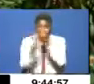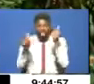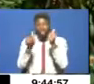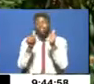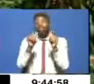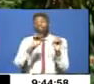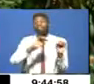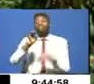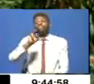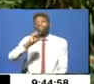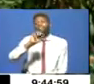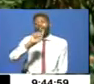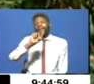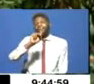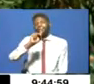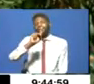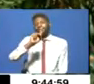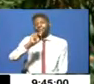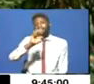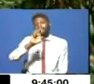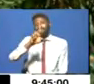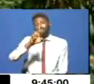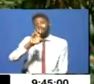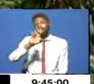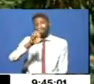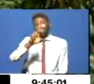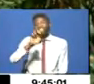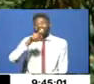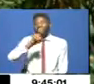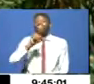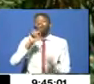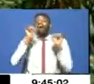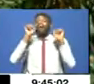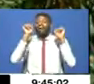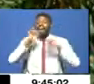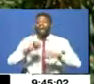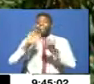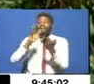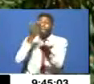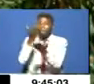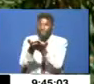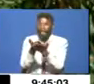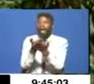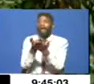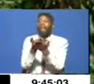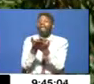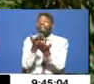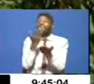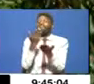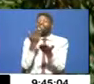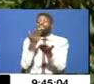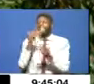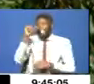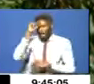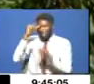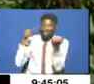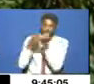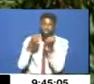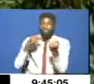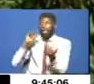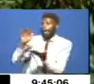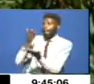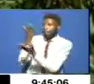an opportunity to apply to go and do with government support. So I applied for a